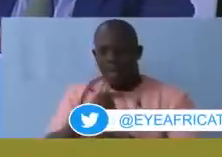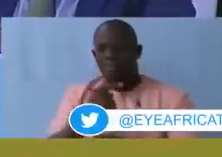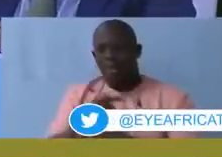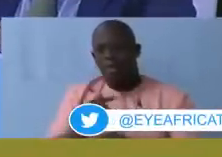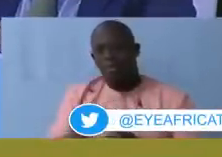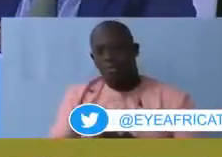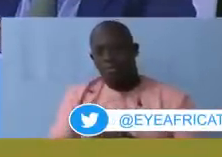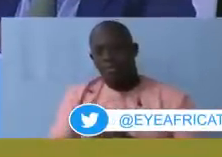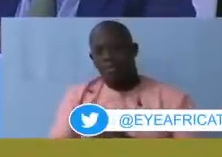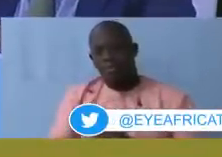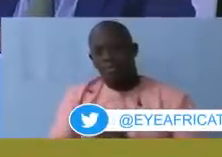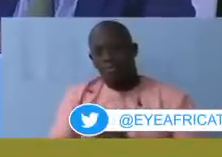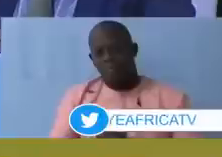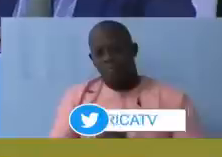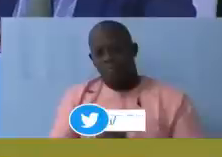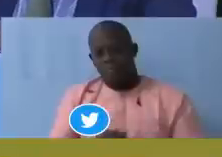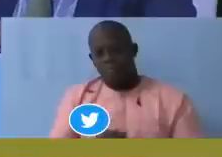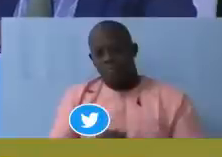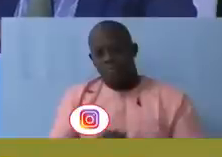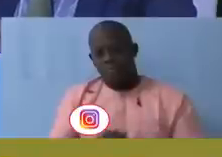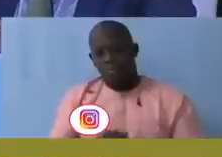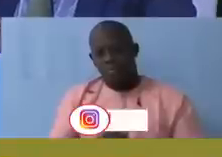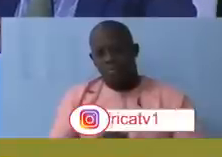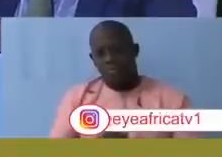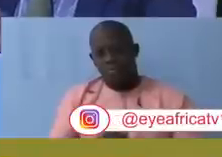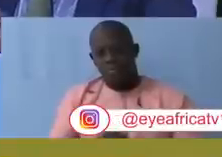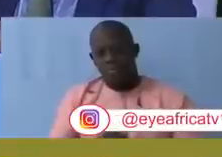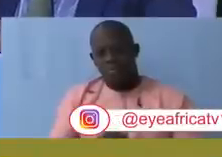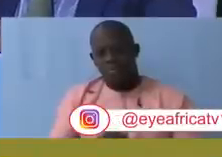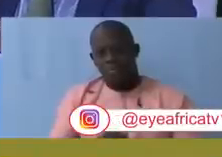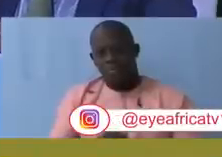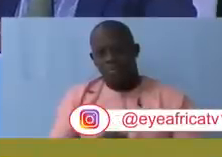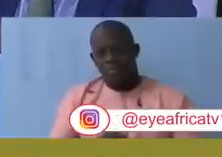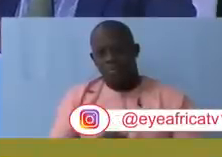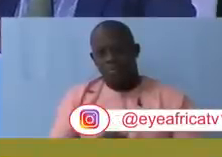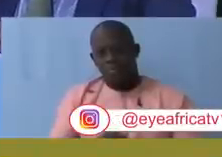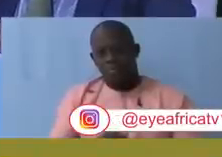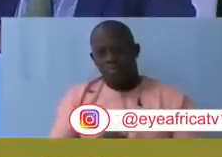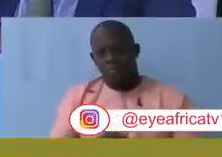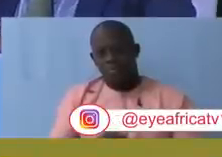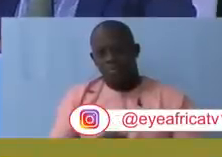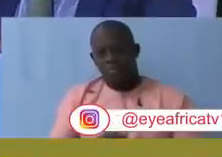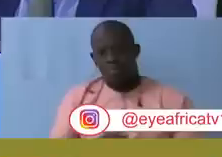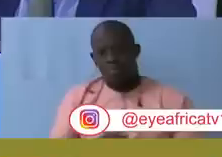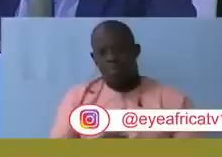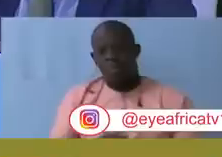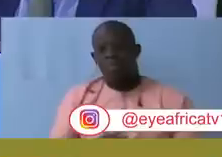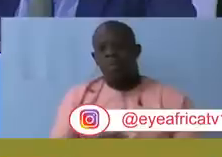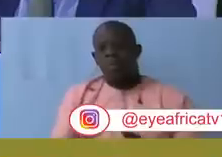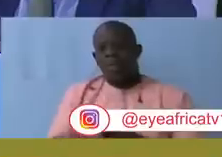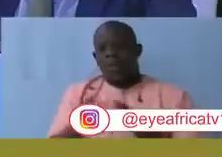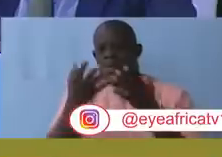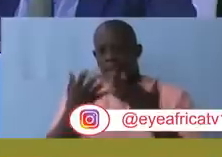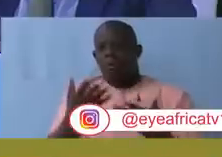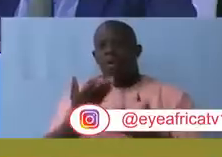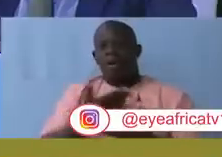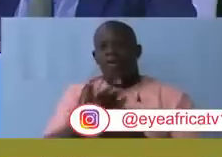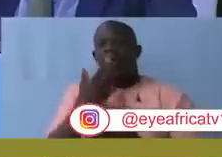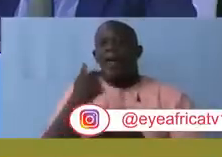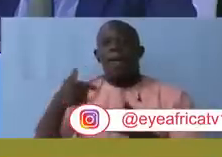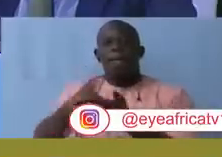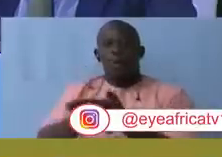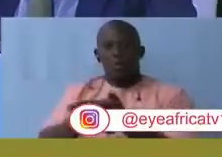Yeah, we have the facility of sending samples outside the country in the RDTA at that